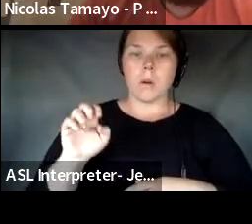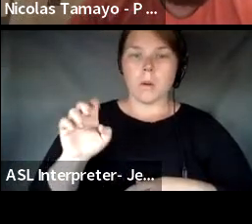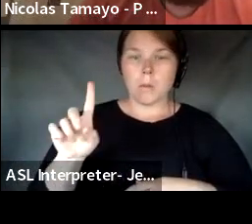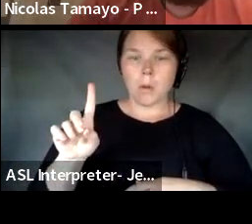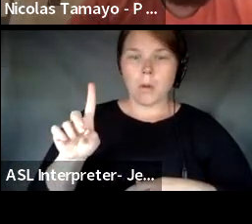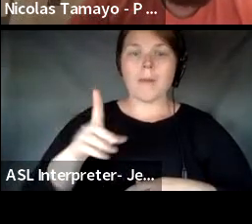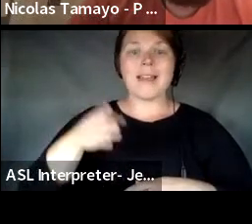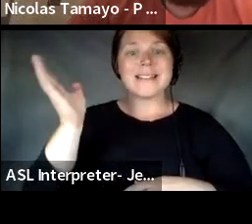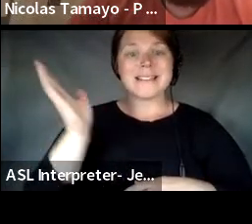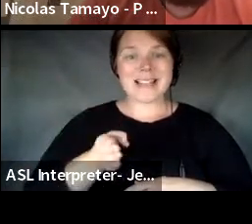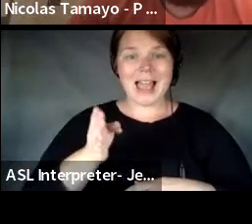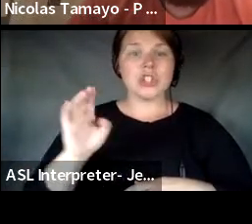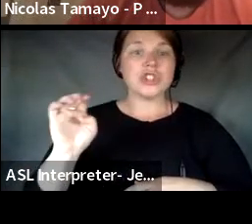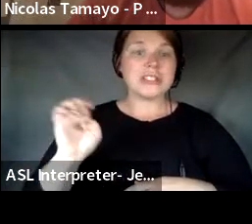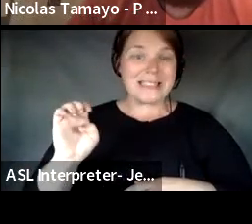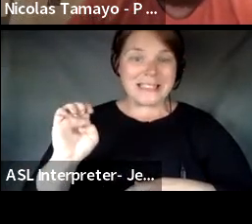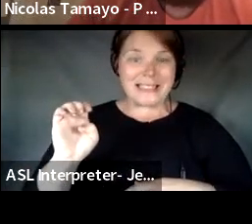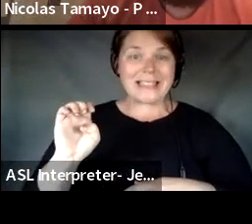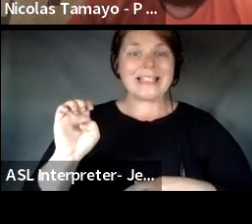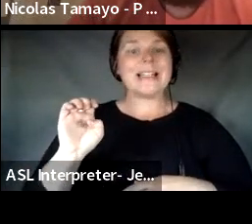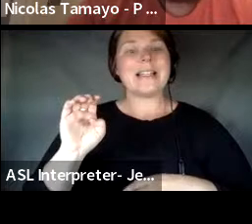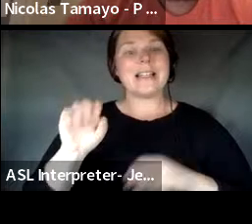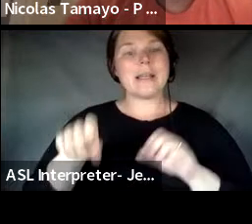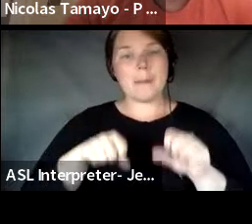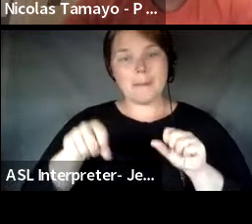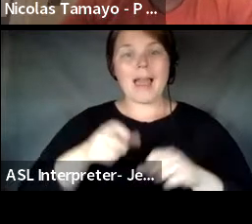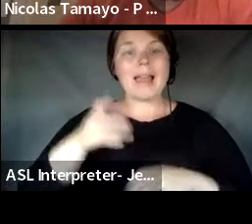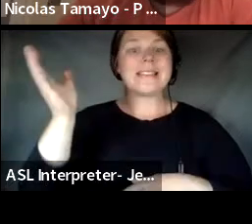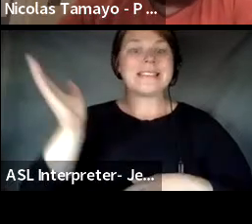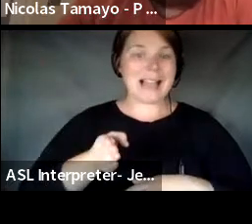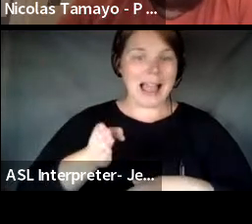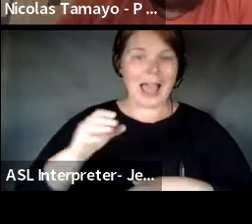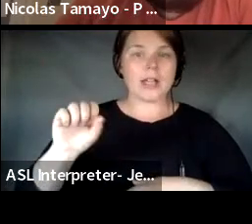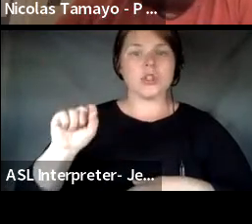slash e-bike slash scooter.